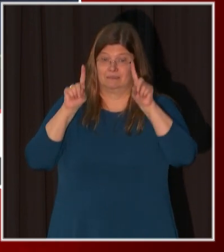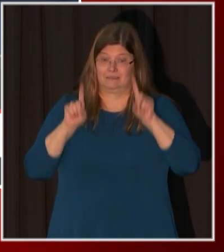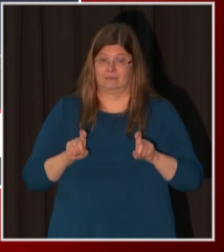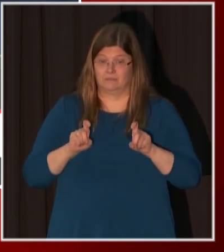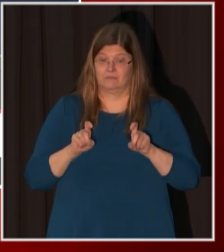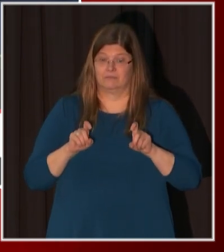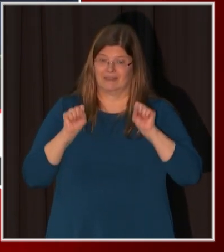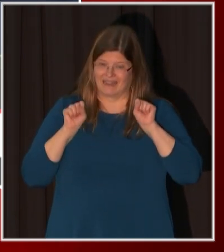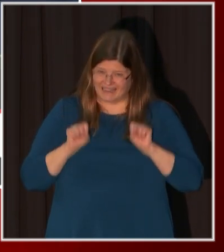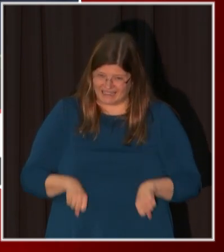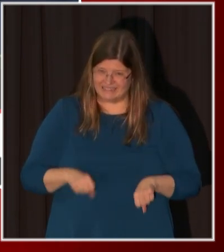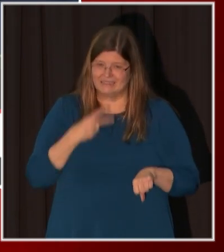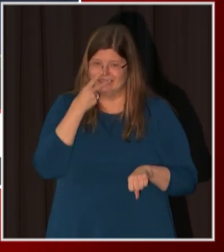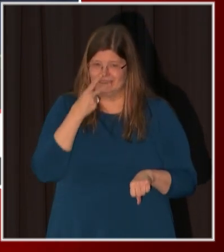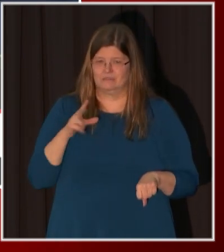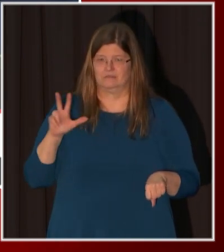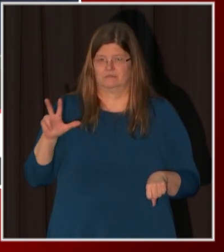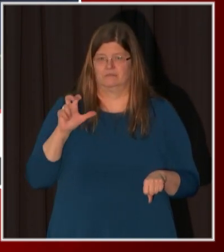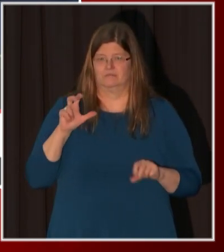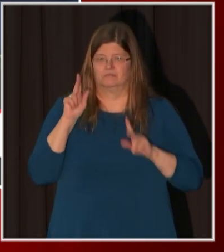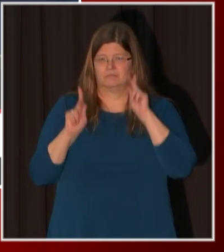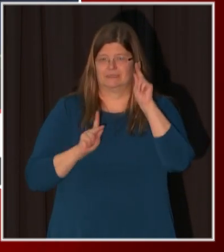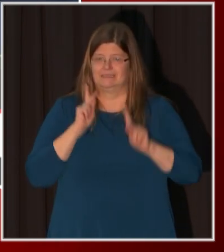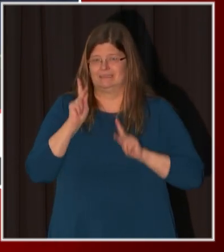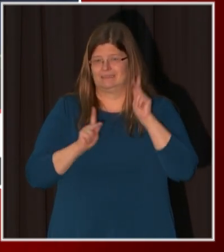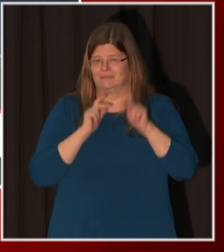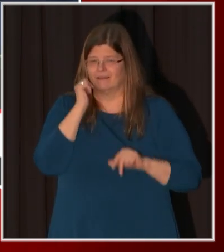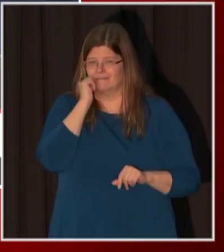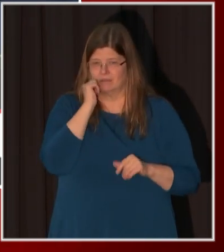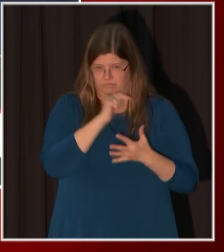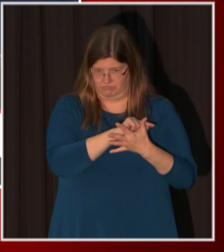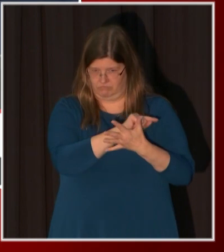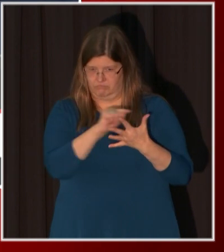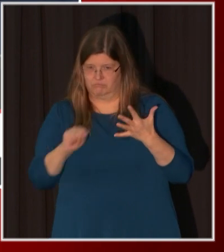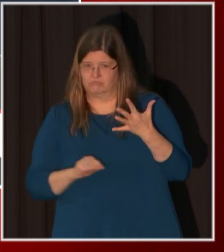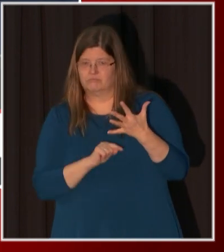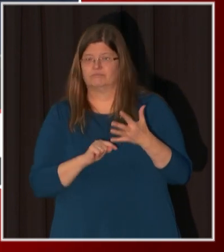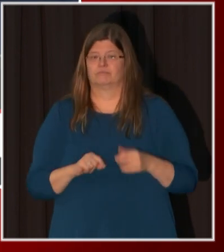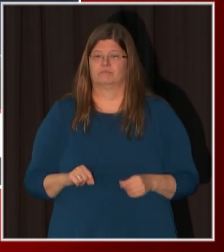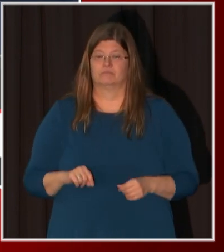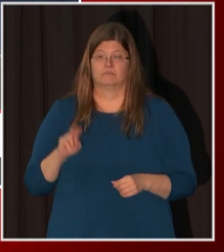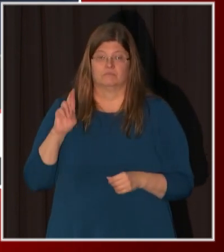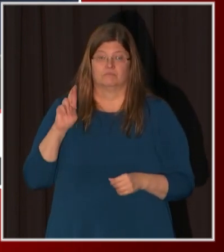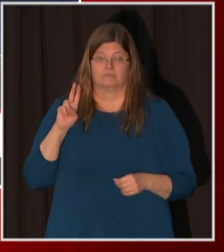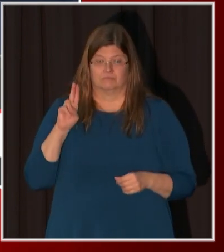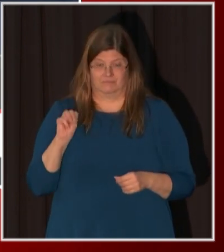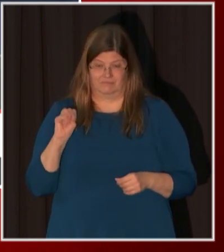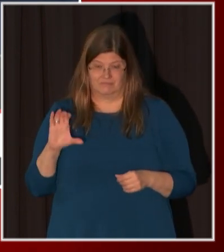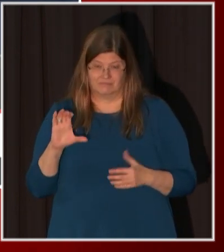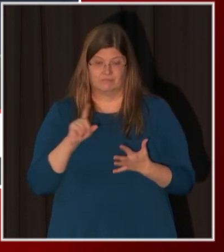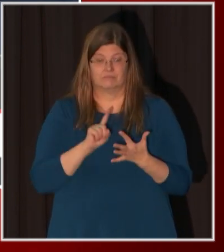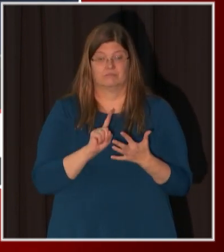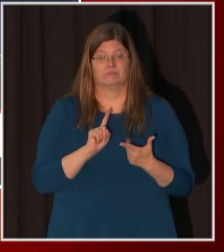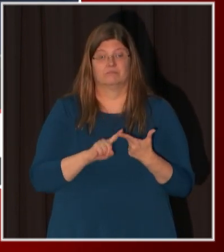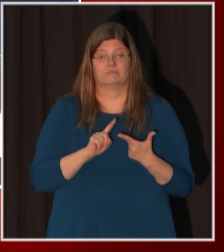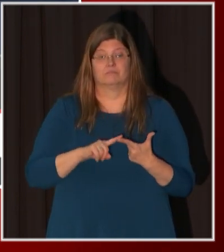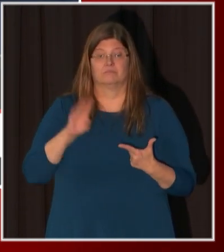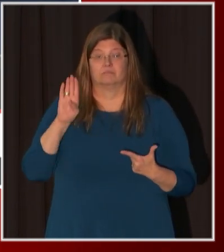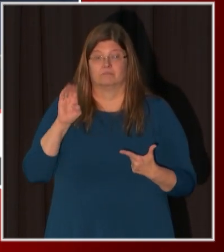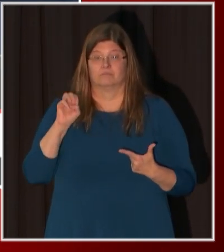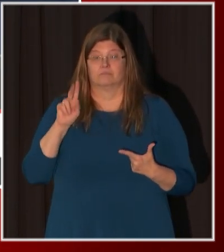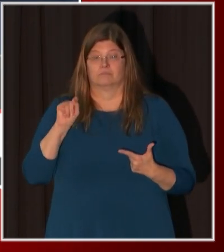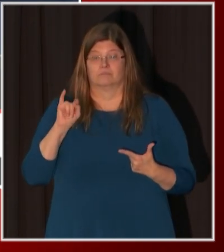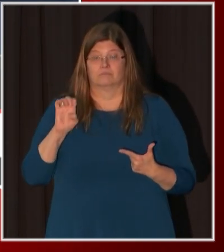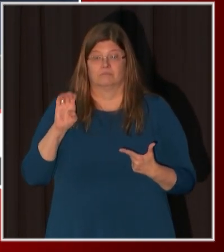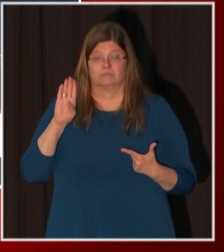300 people a day at our sites at UMC and Bertie Bacchus, and we want people to call us at